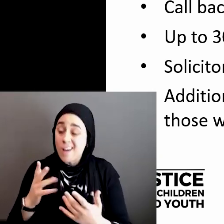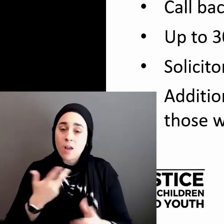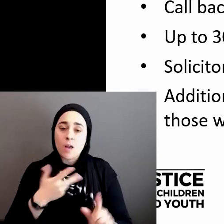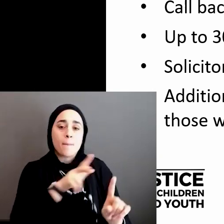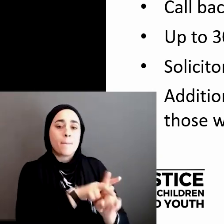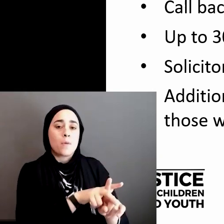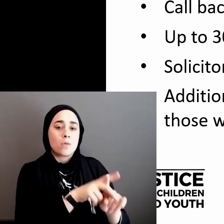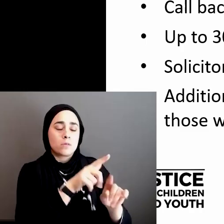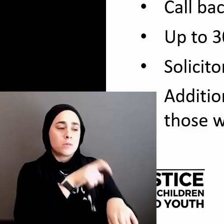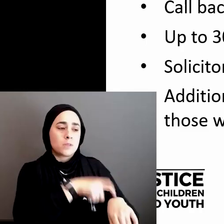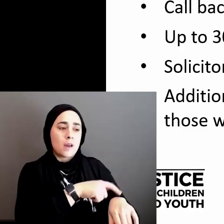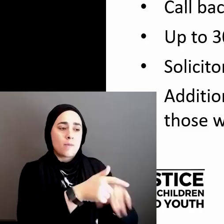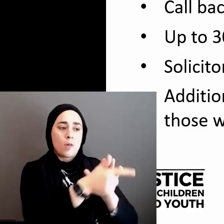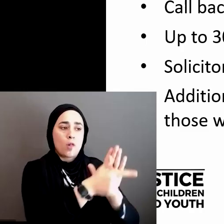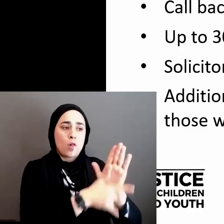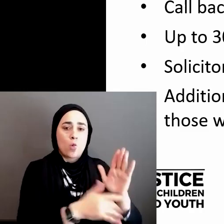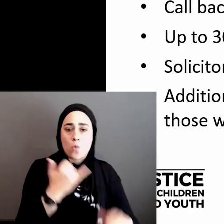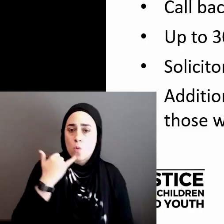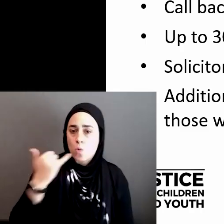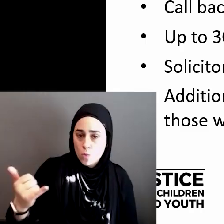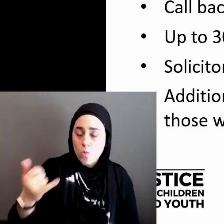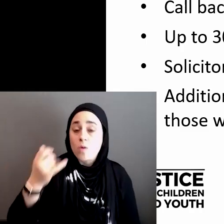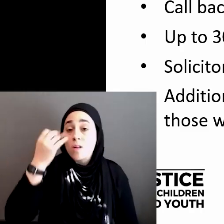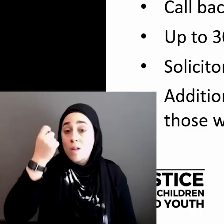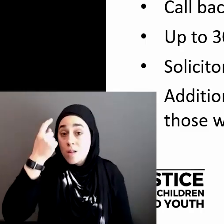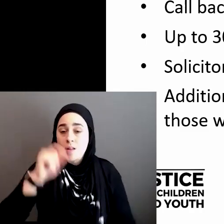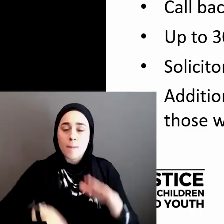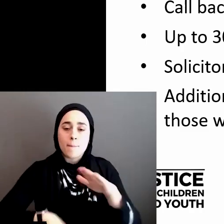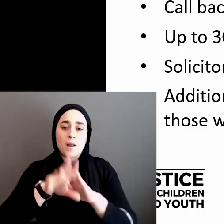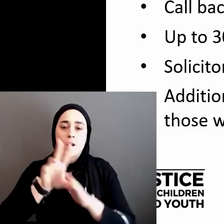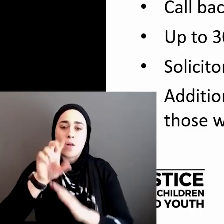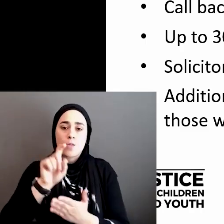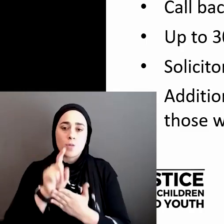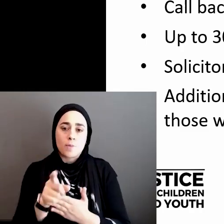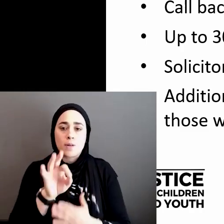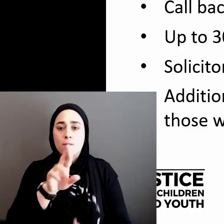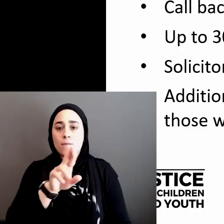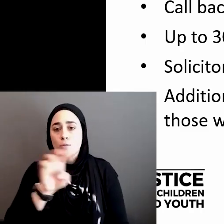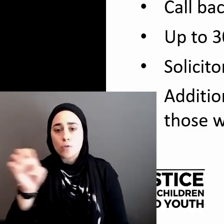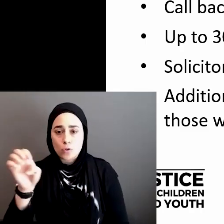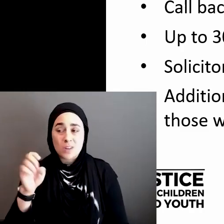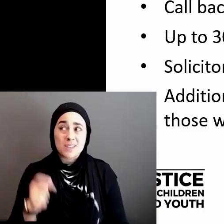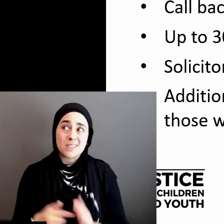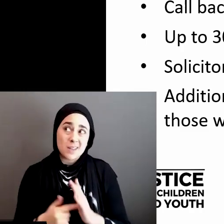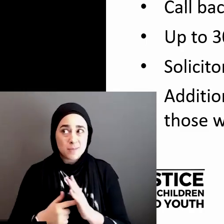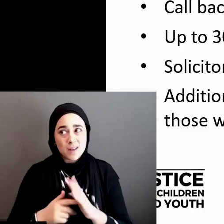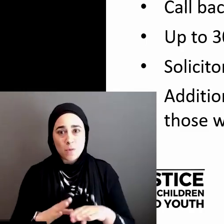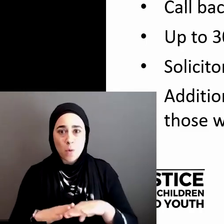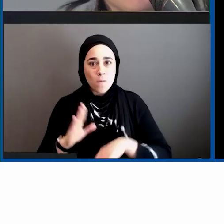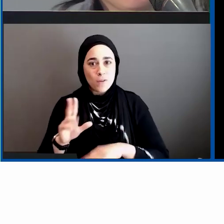will give 30 minutes, up to 30 minutes of free summary legal advice. Sometimes it goes over.